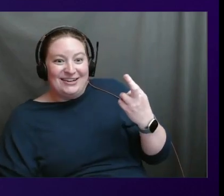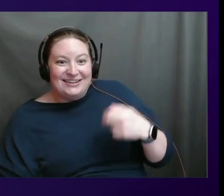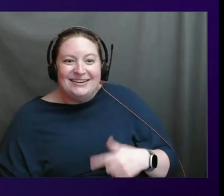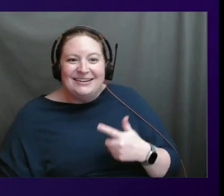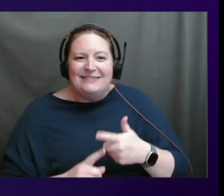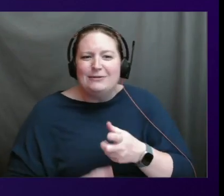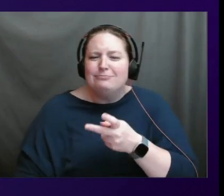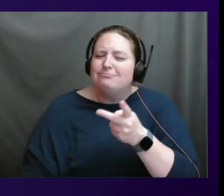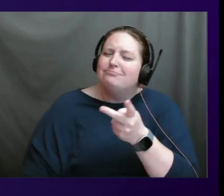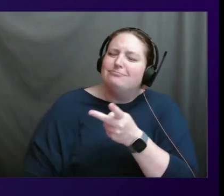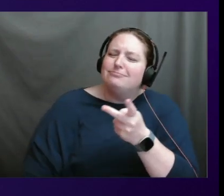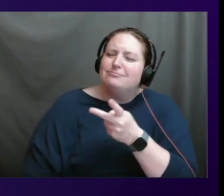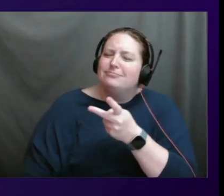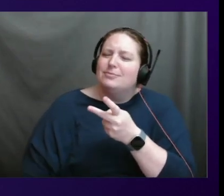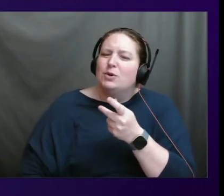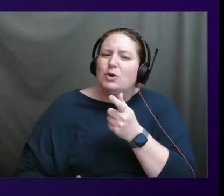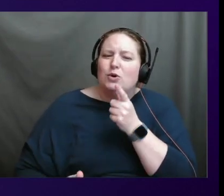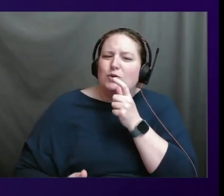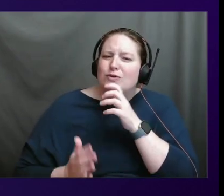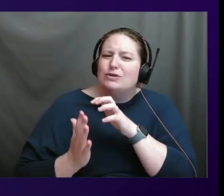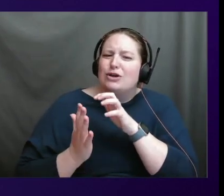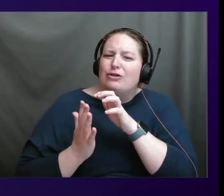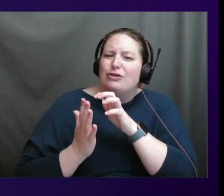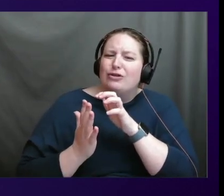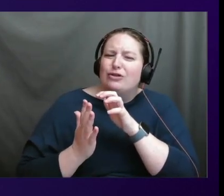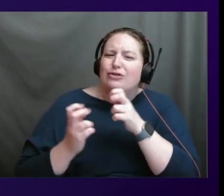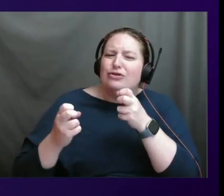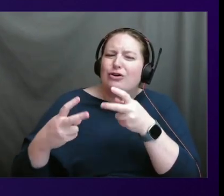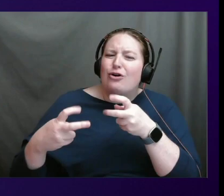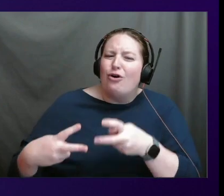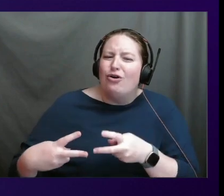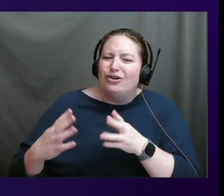think would be the coder, and which one do you think would be the code whisperer?